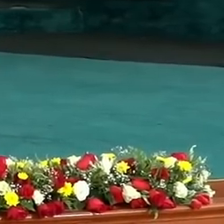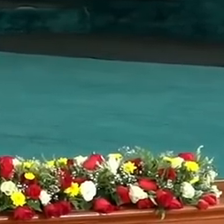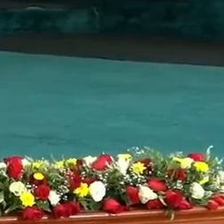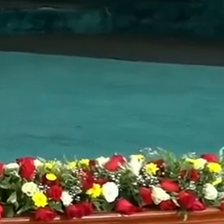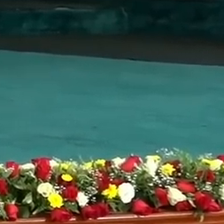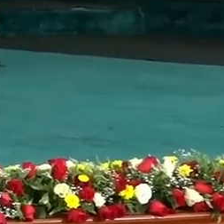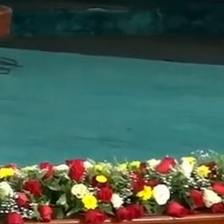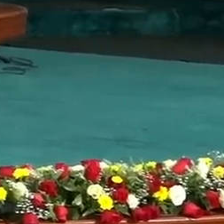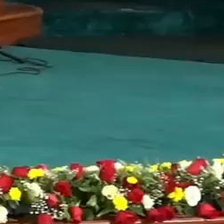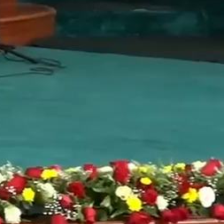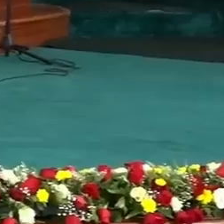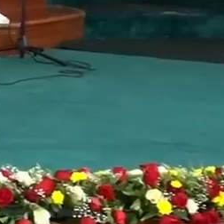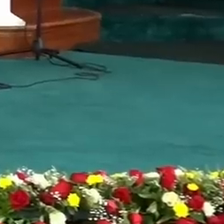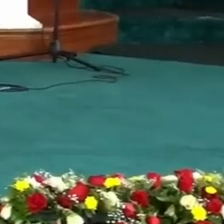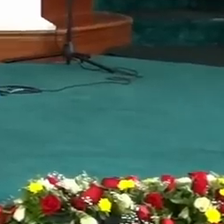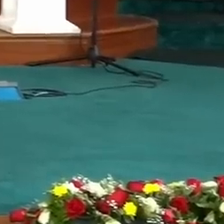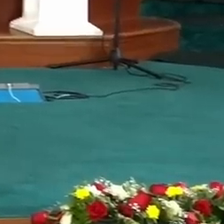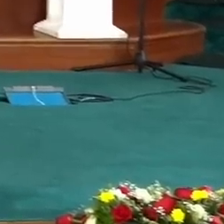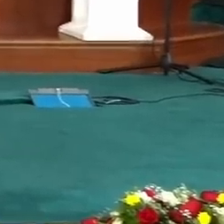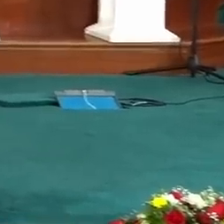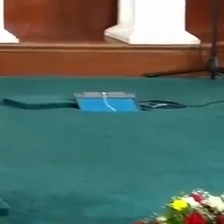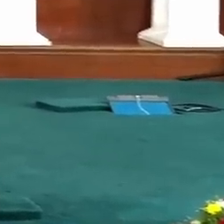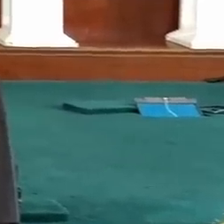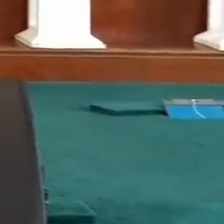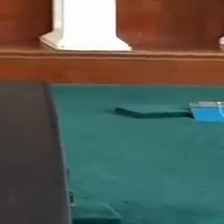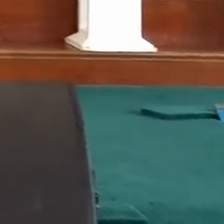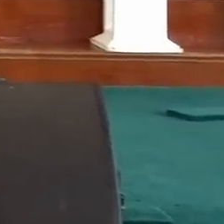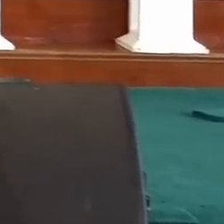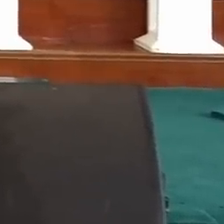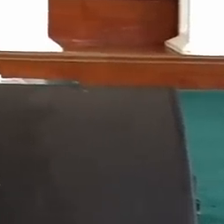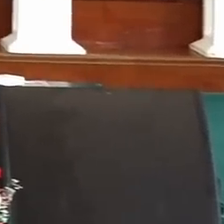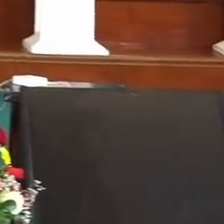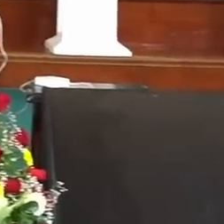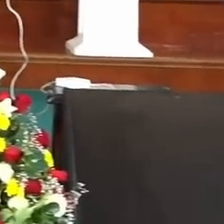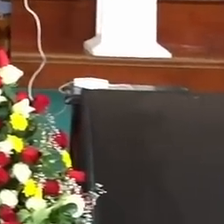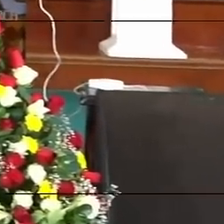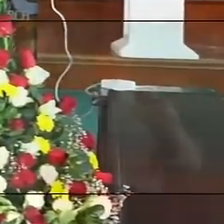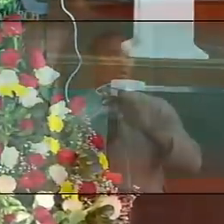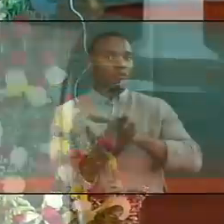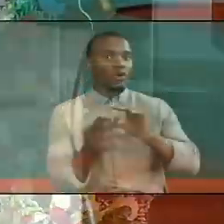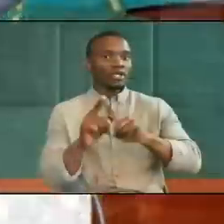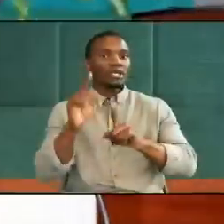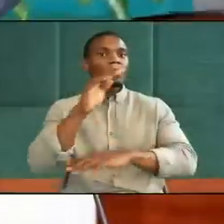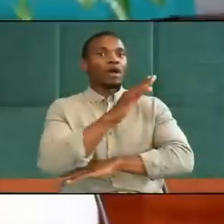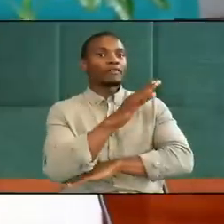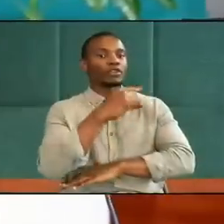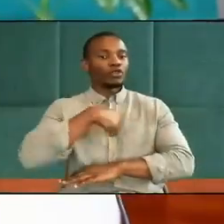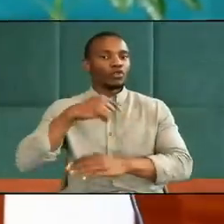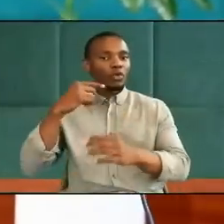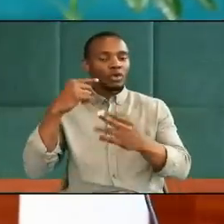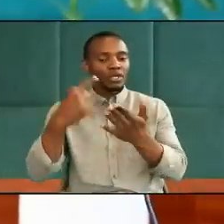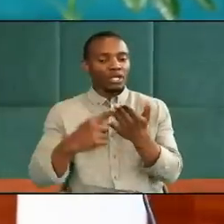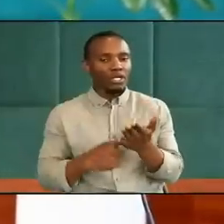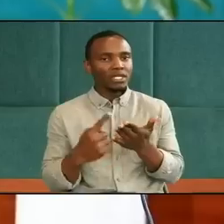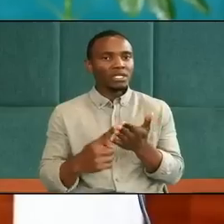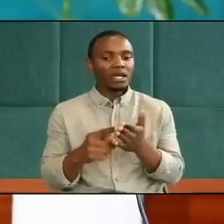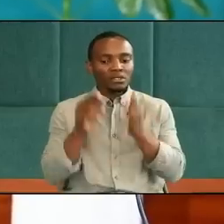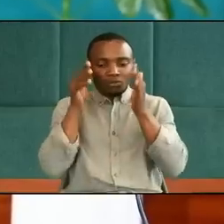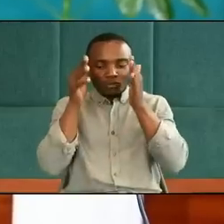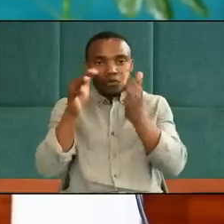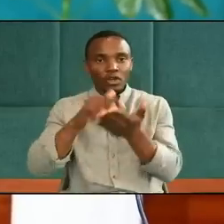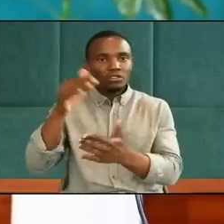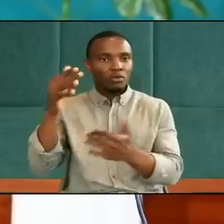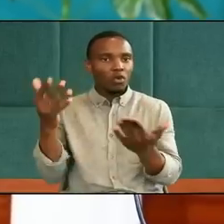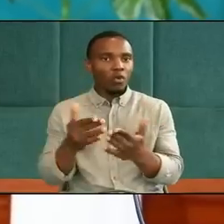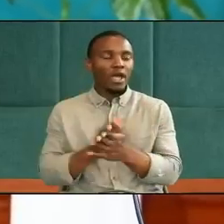we prepare for that. Today, this morning and this afternoon, we'll talk about, I'm going to focus a little bit